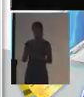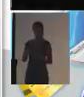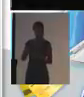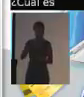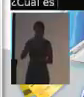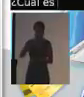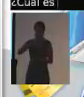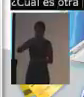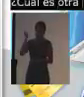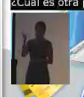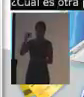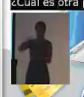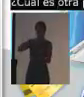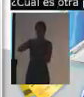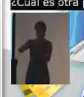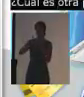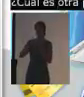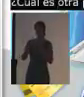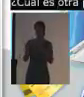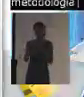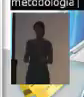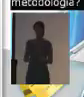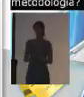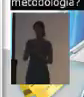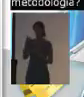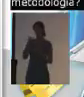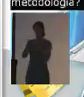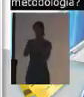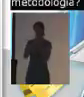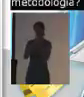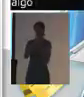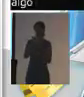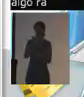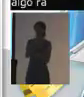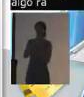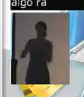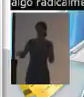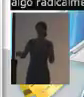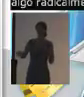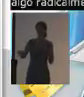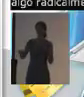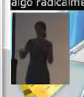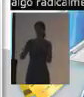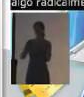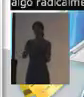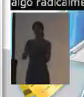user. What's another possibility for this methodology? Well, here we're talking about something that is radically